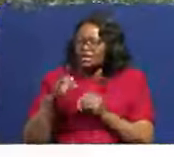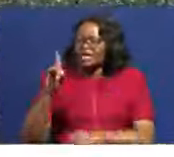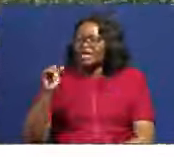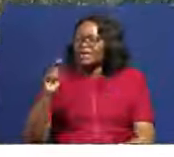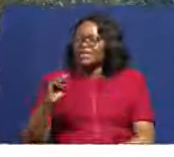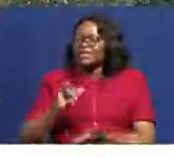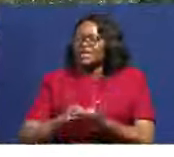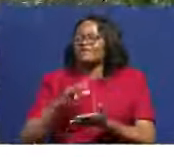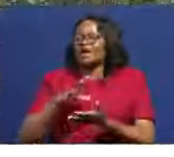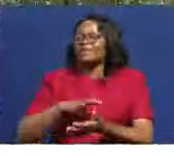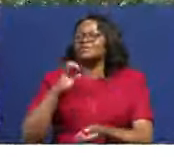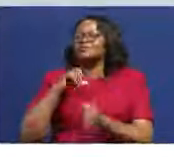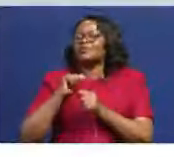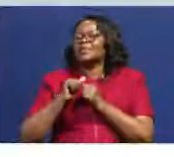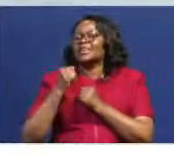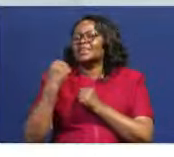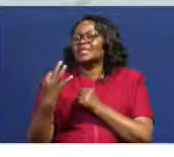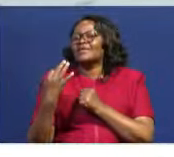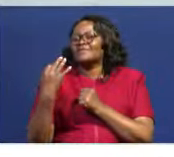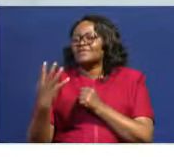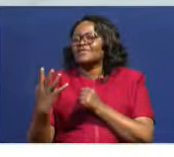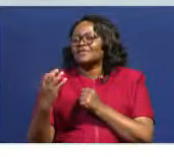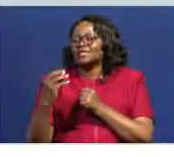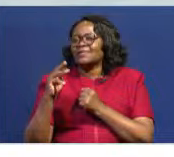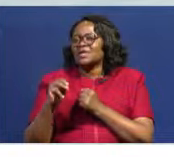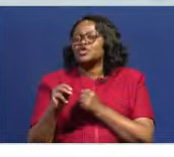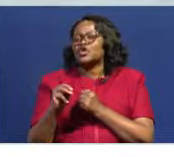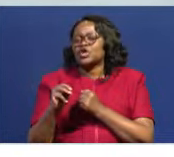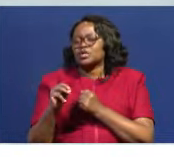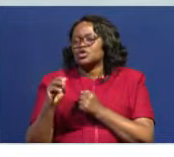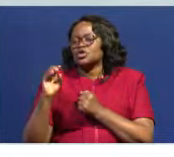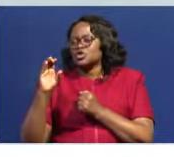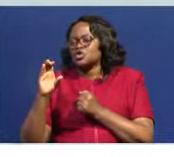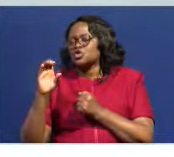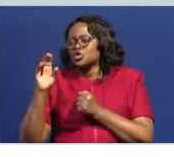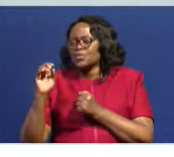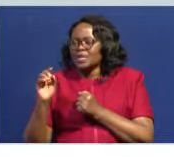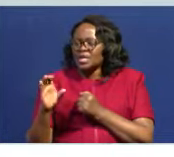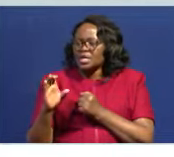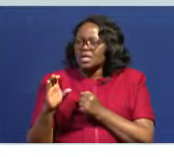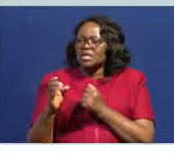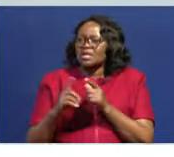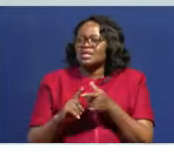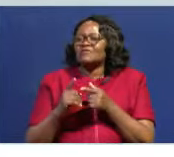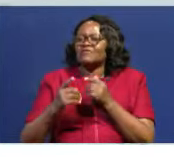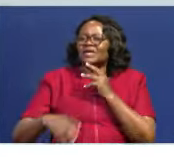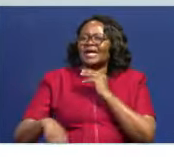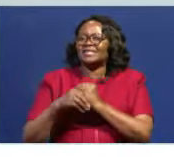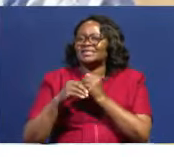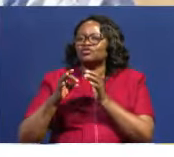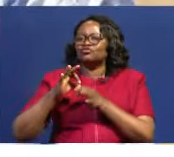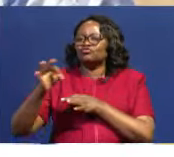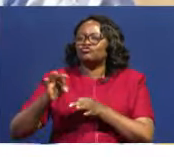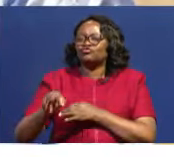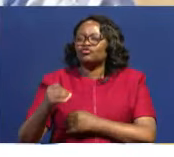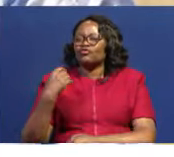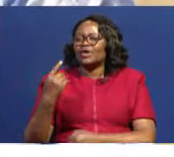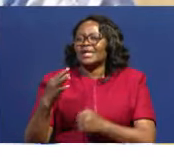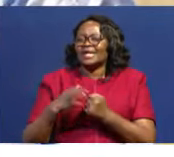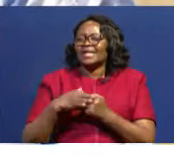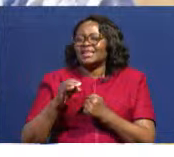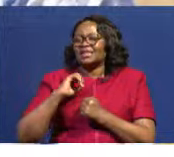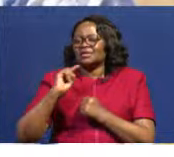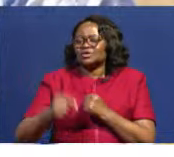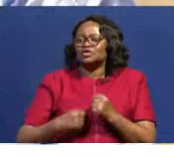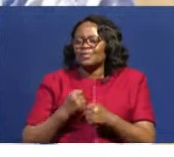has a capacity of 350 million cubic. That will enable us add the additional acreage of 180,000